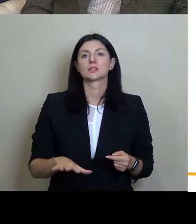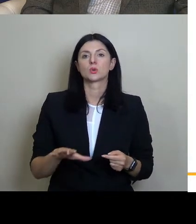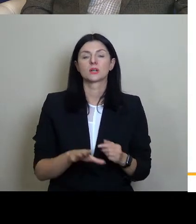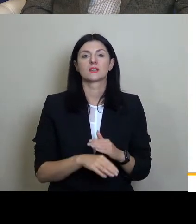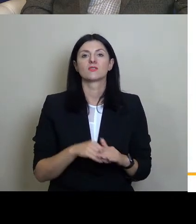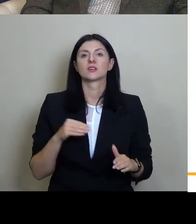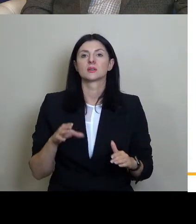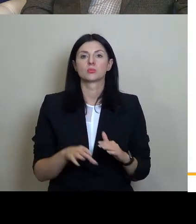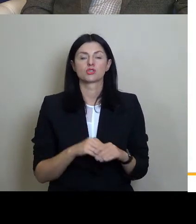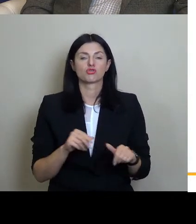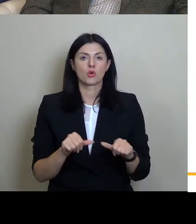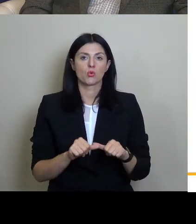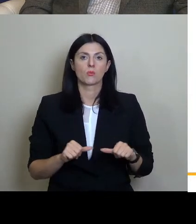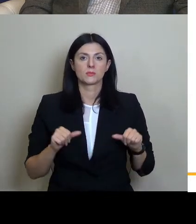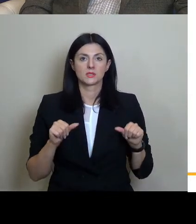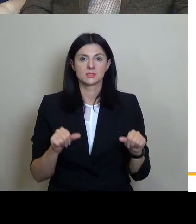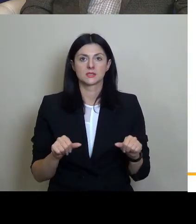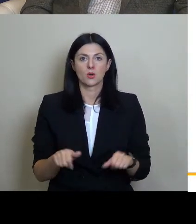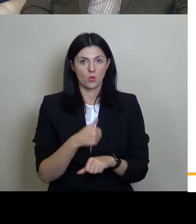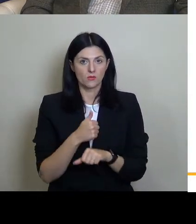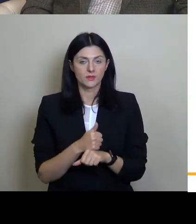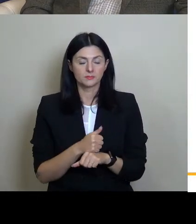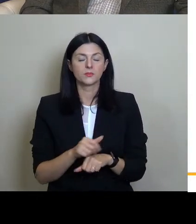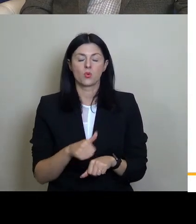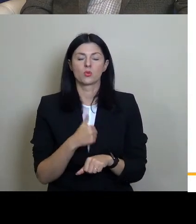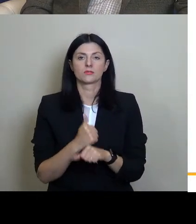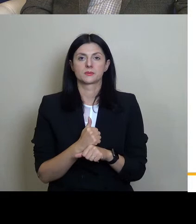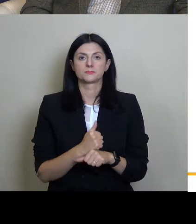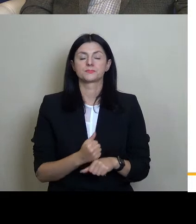the territorial